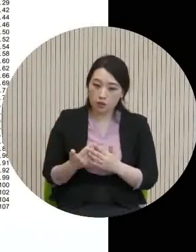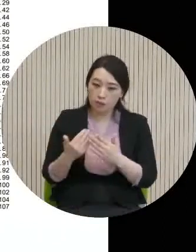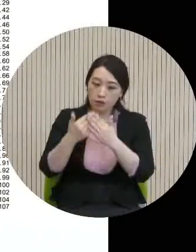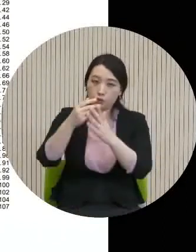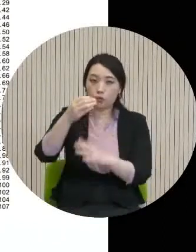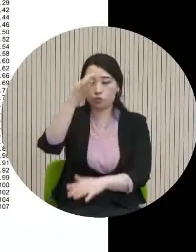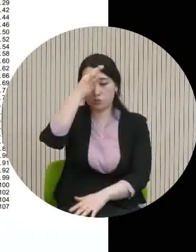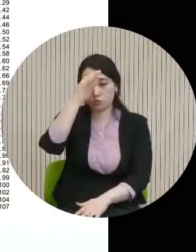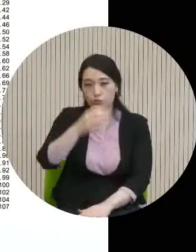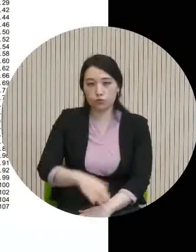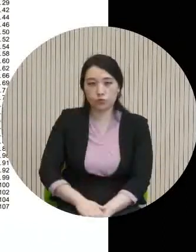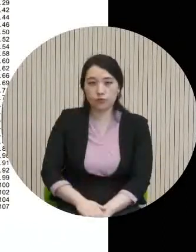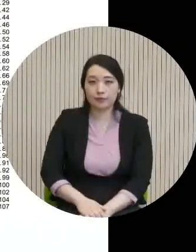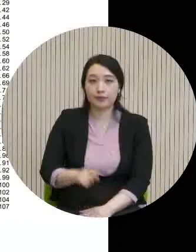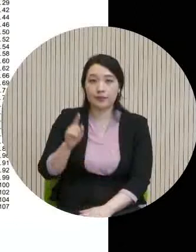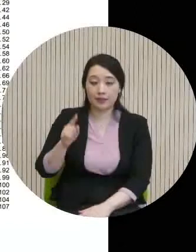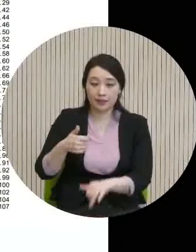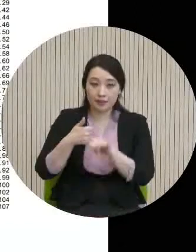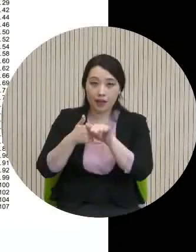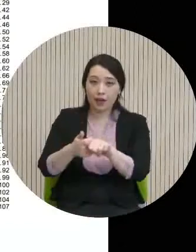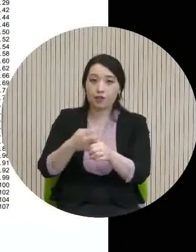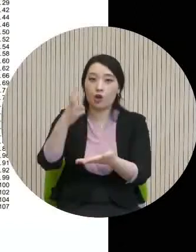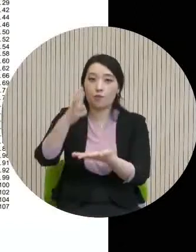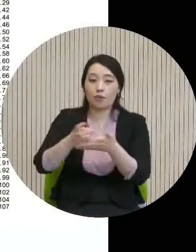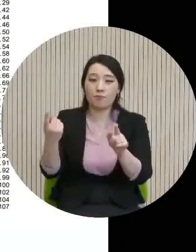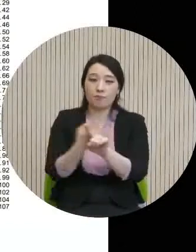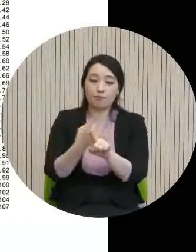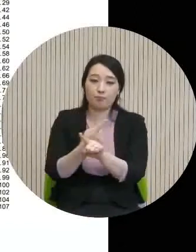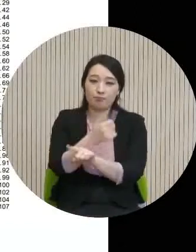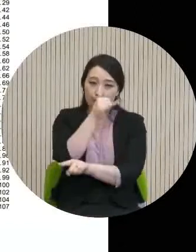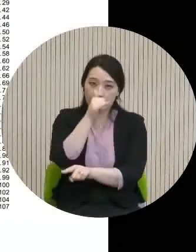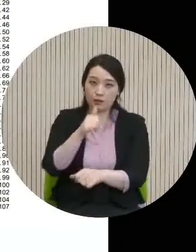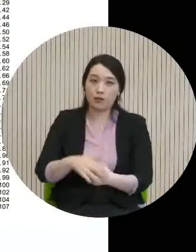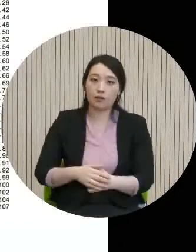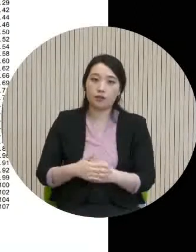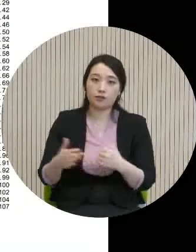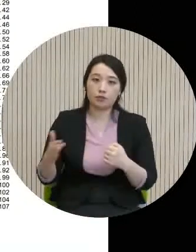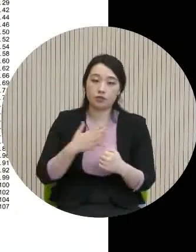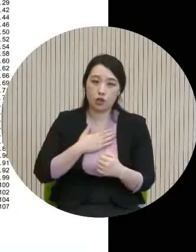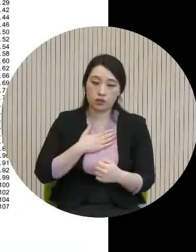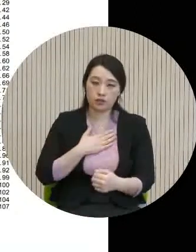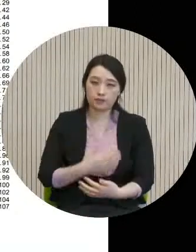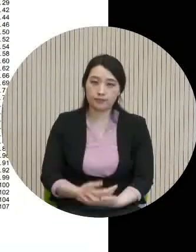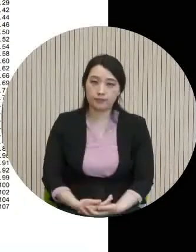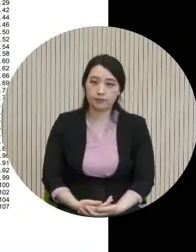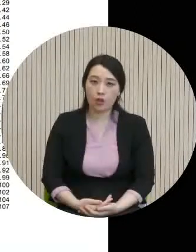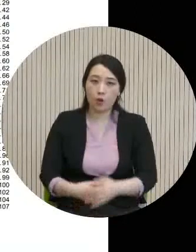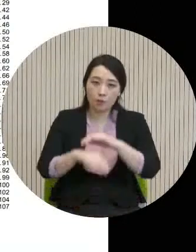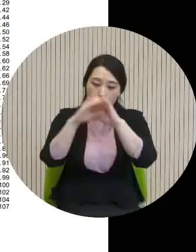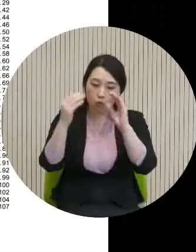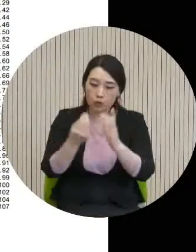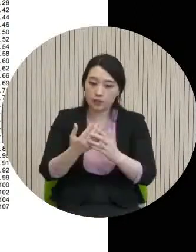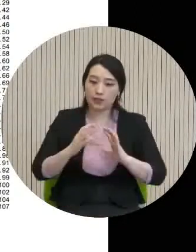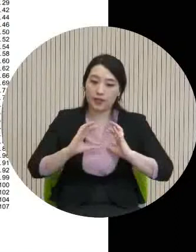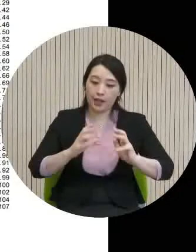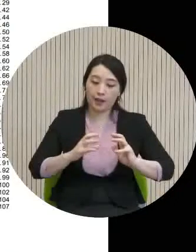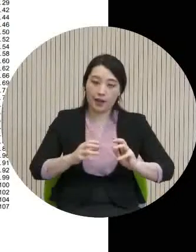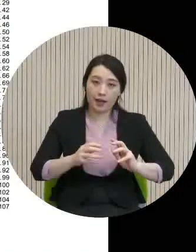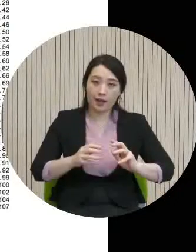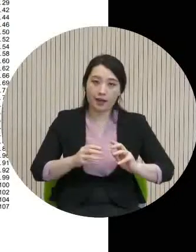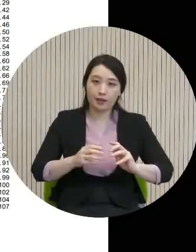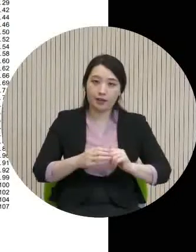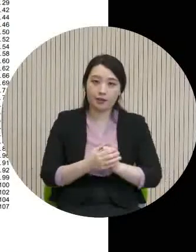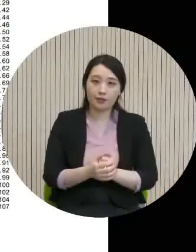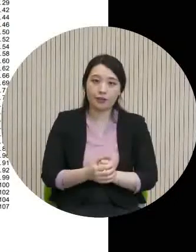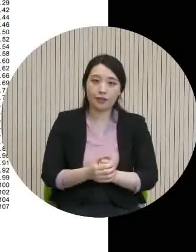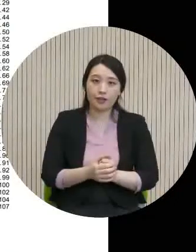copyright laws. So what I would say is I would commend all countries to go and take a look at this